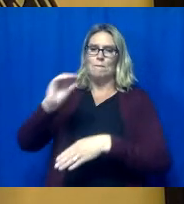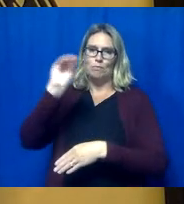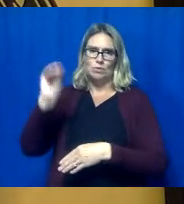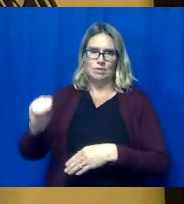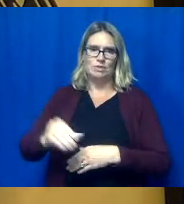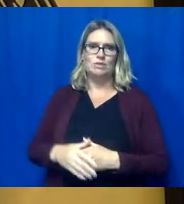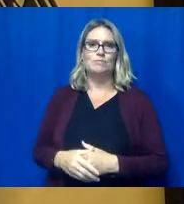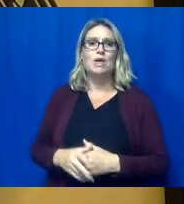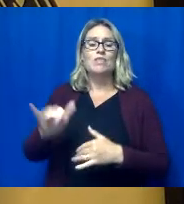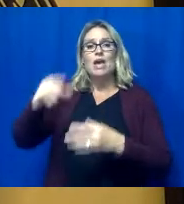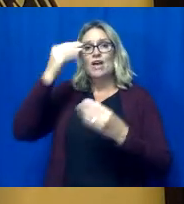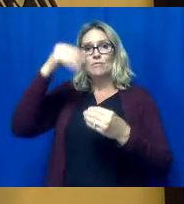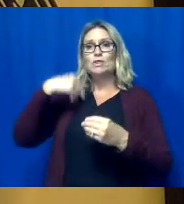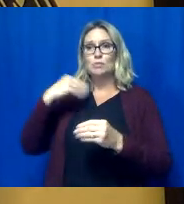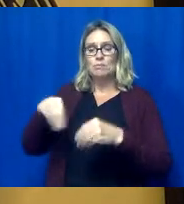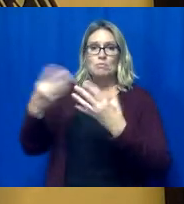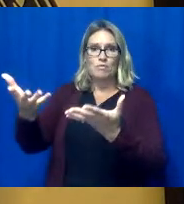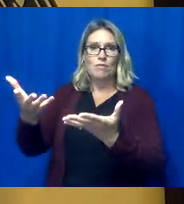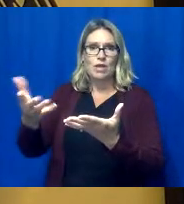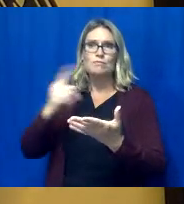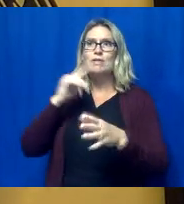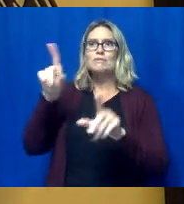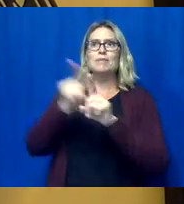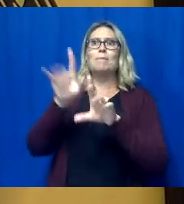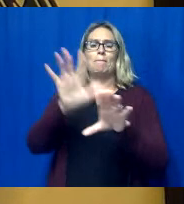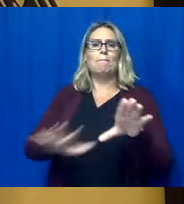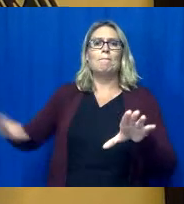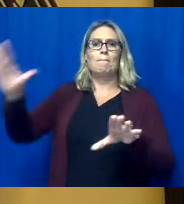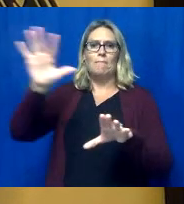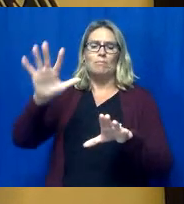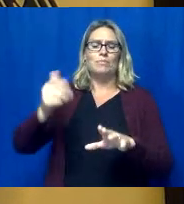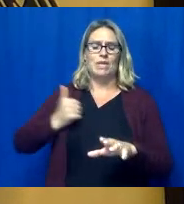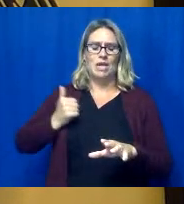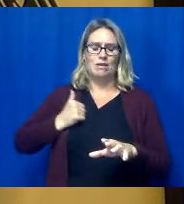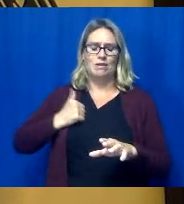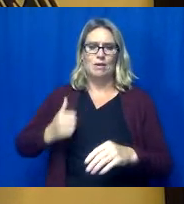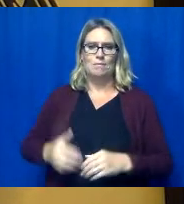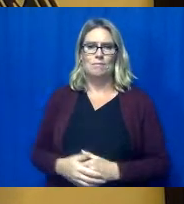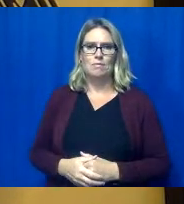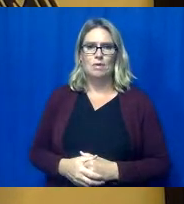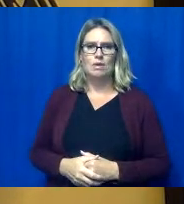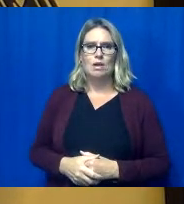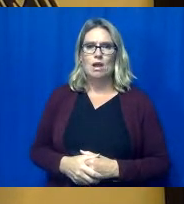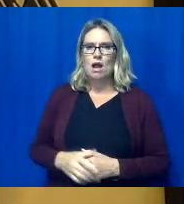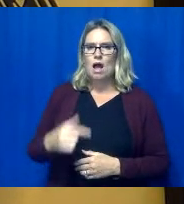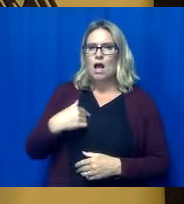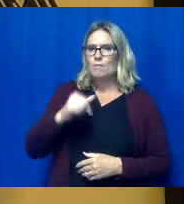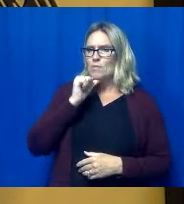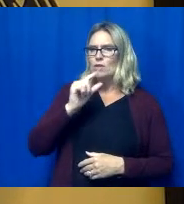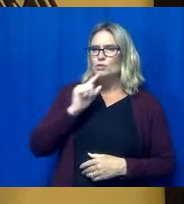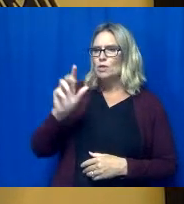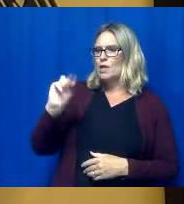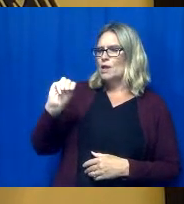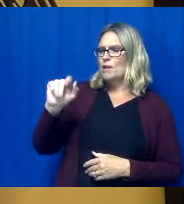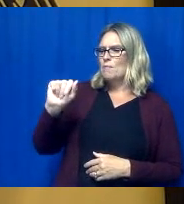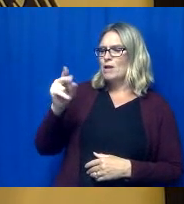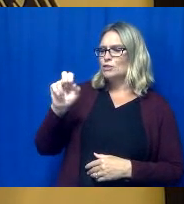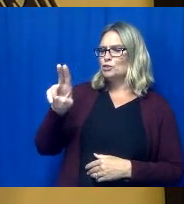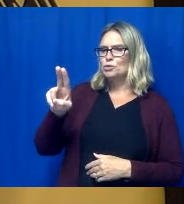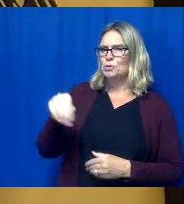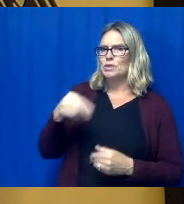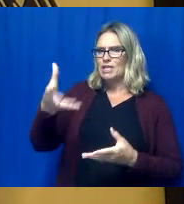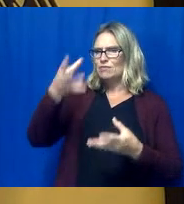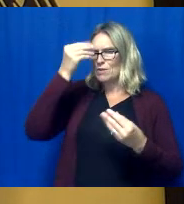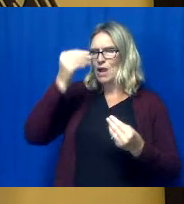data is, I think, pretty similar across the country. And I'm not sure if Mathieu Chariflou presented the information on how